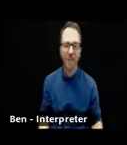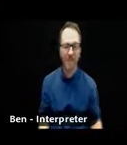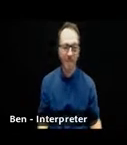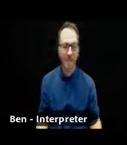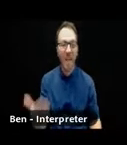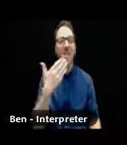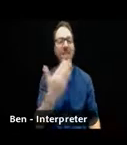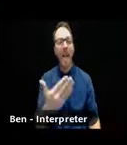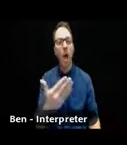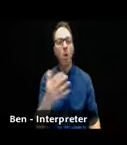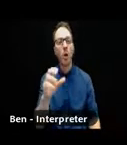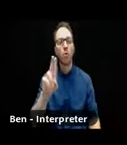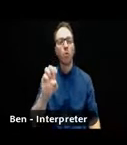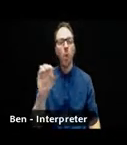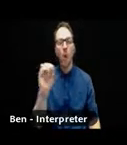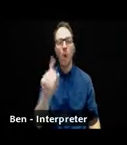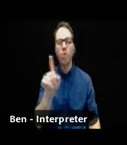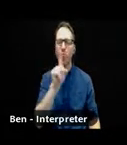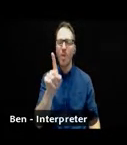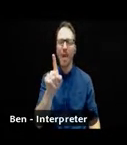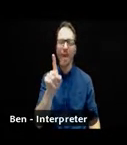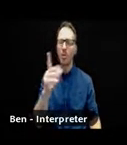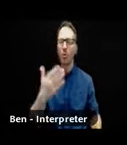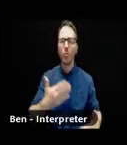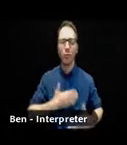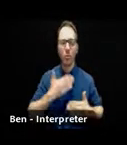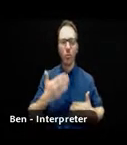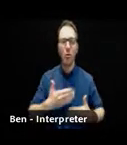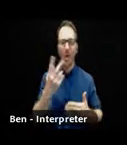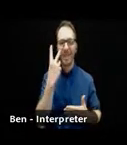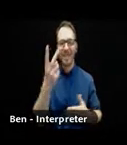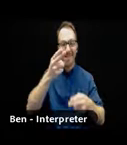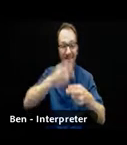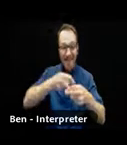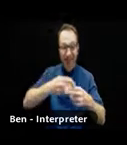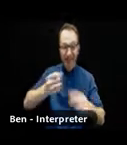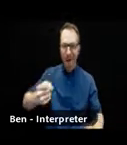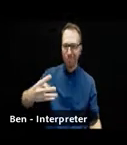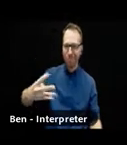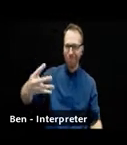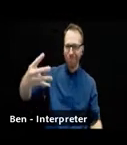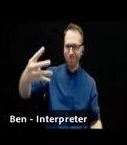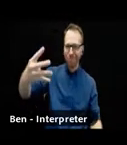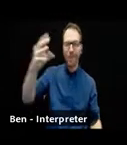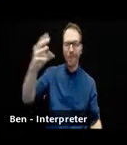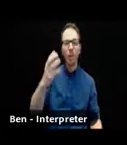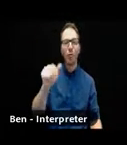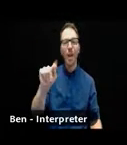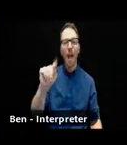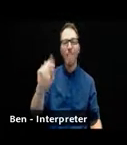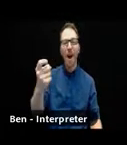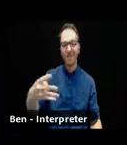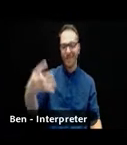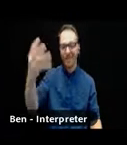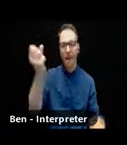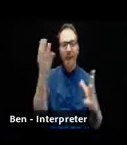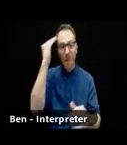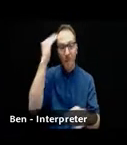Thank you, Suo, and it really is just a joy as I've seen the names pouring in to the chat box. So many familiar